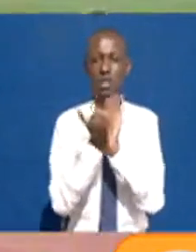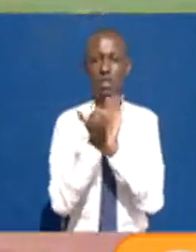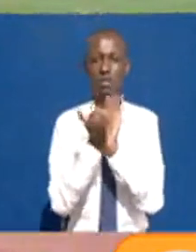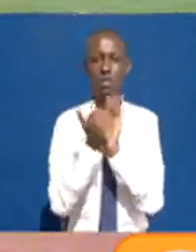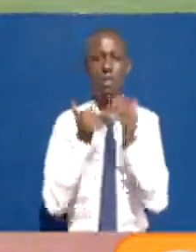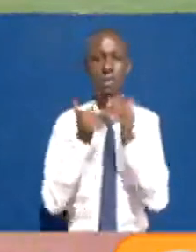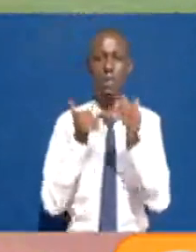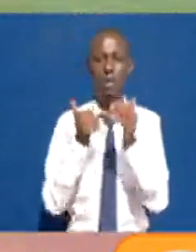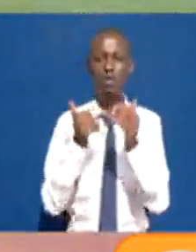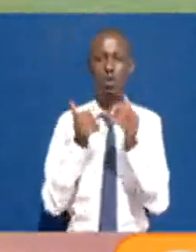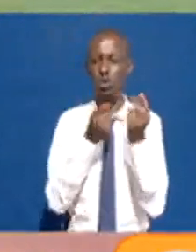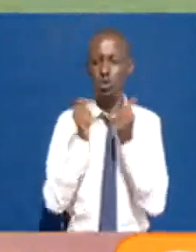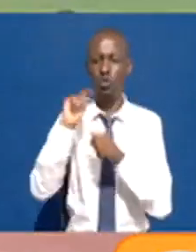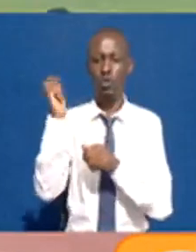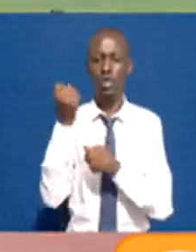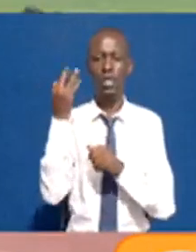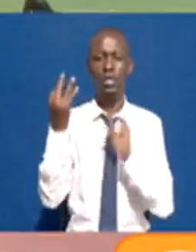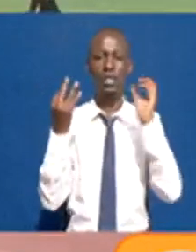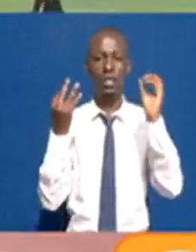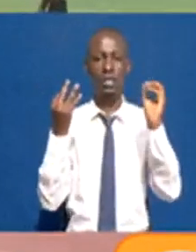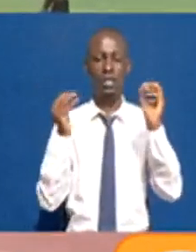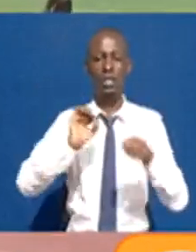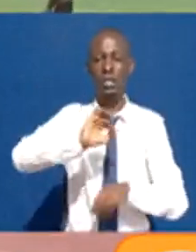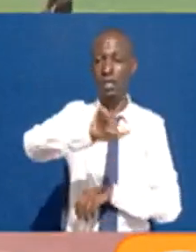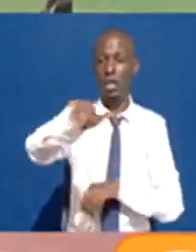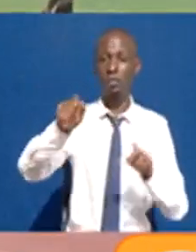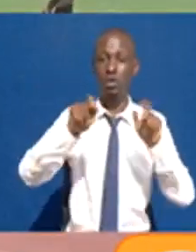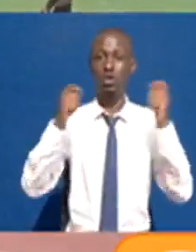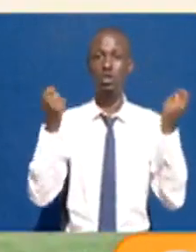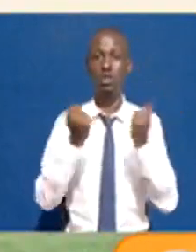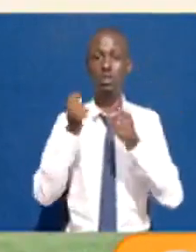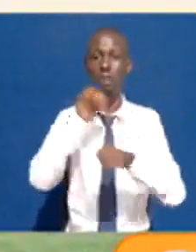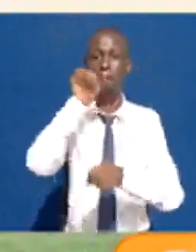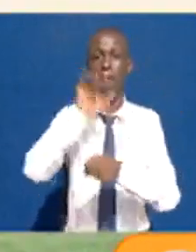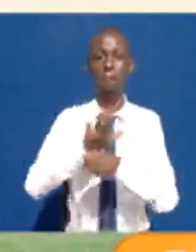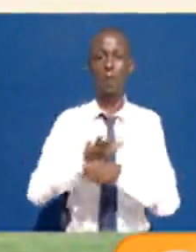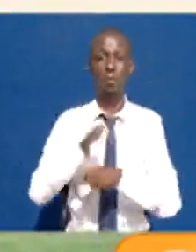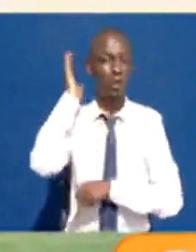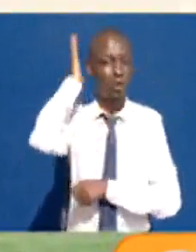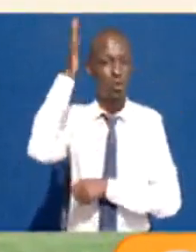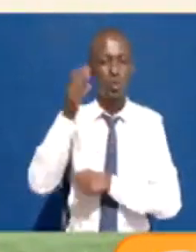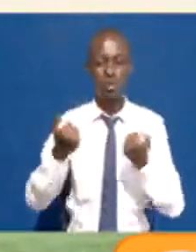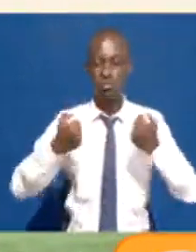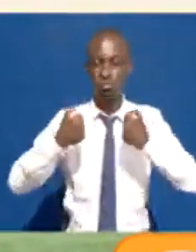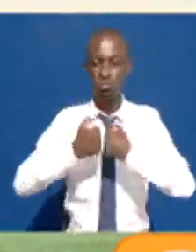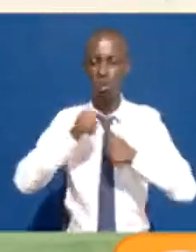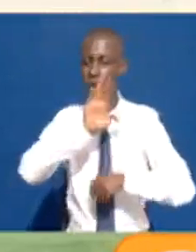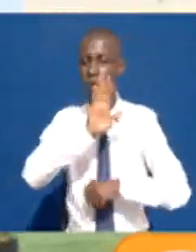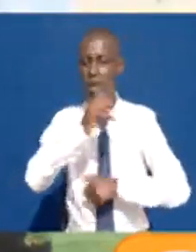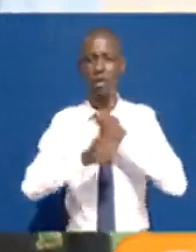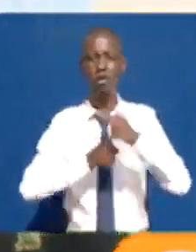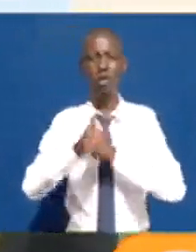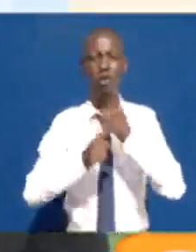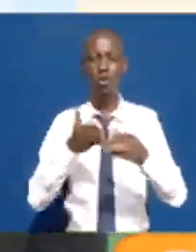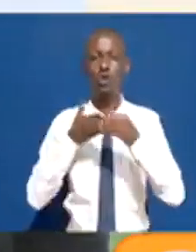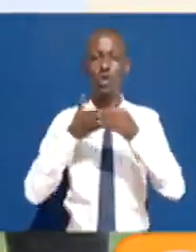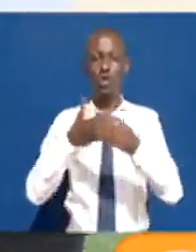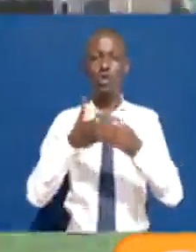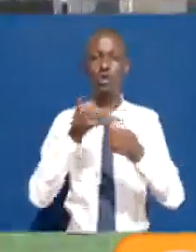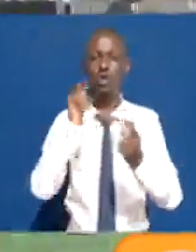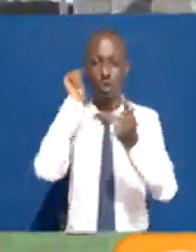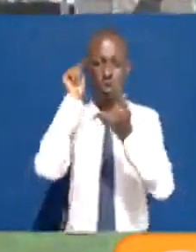3-0 margin from the first leg, the Cameroonian side has vowed to play their game and solidify their lead as they target to clinch